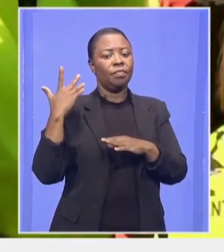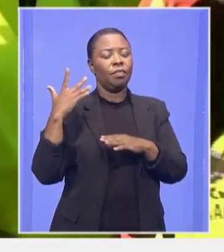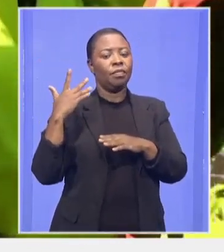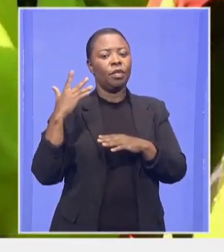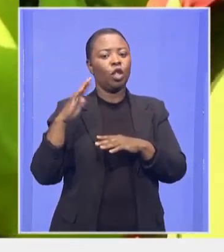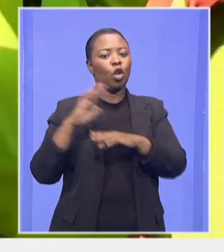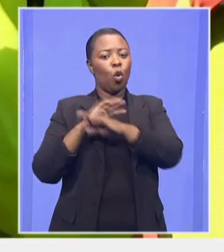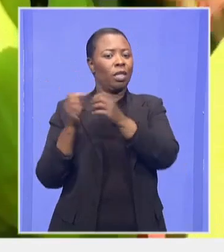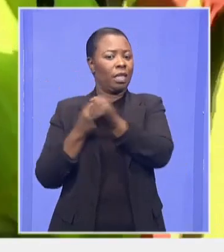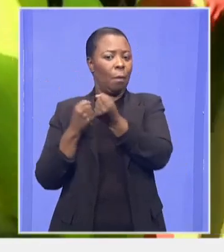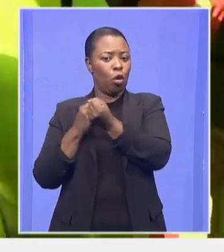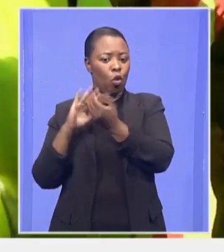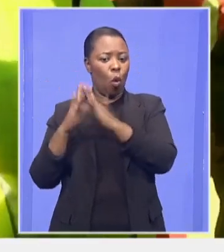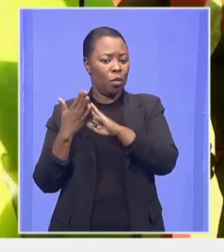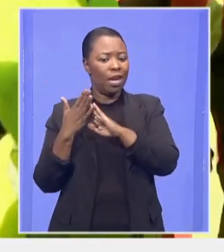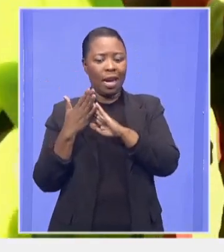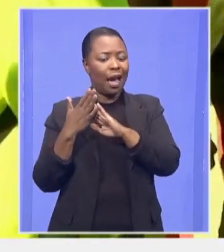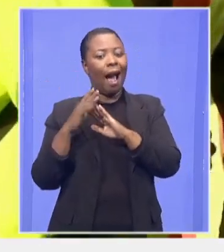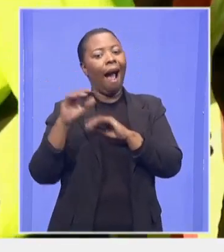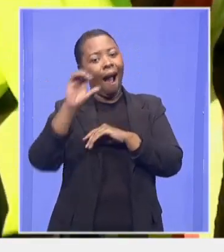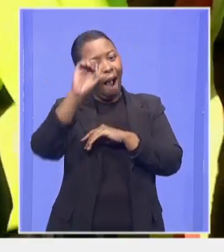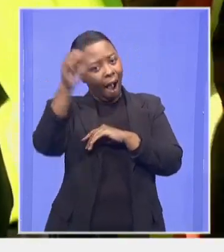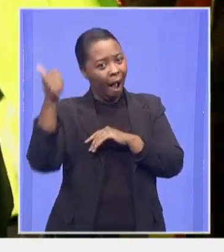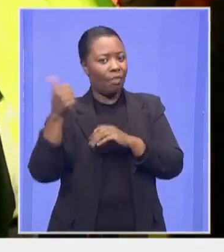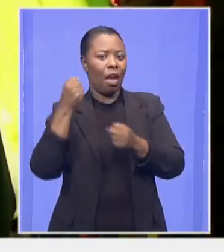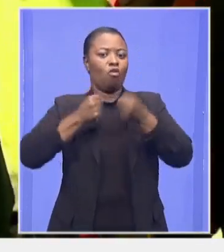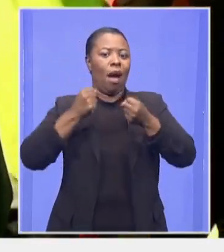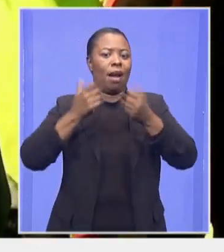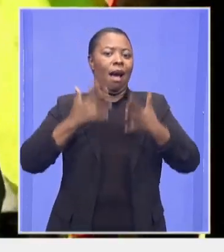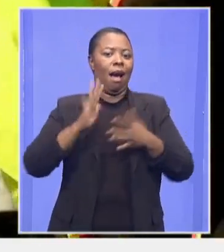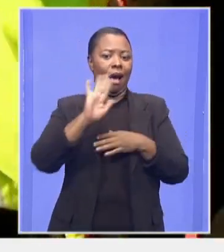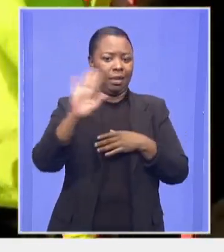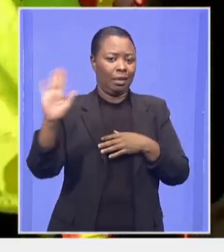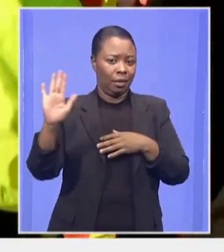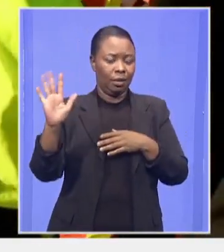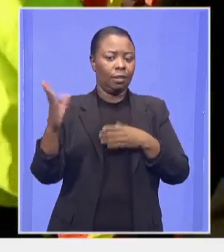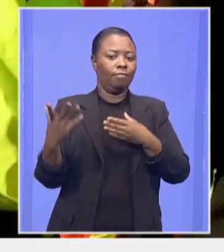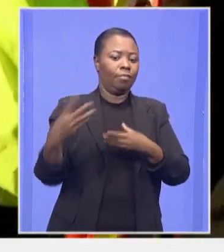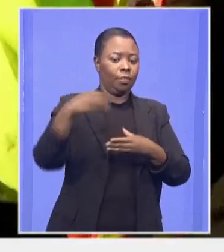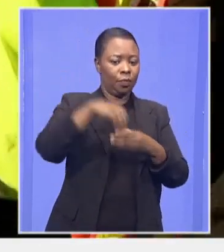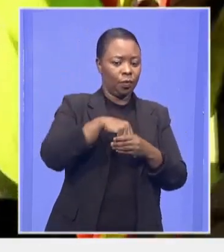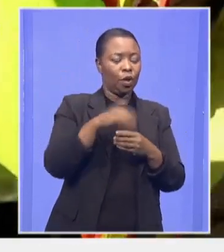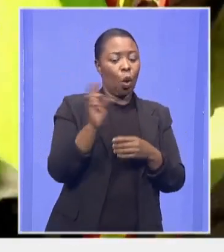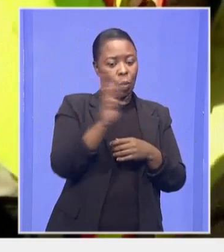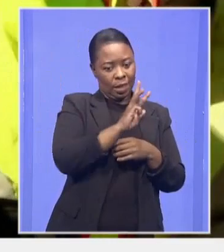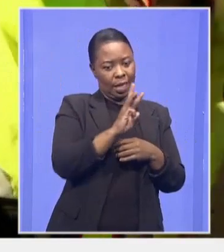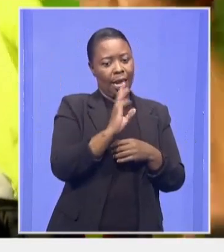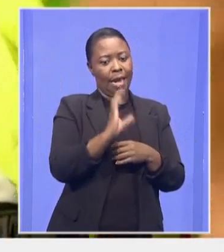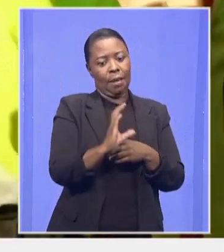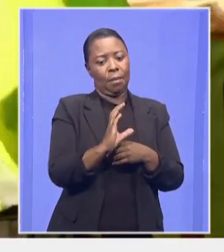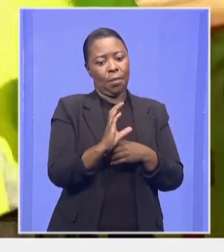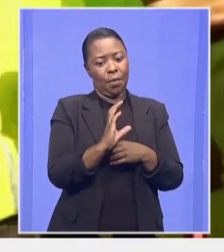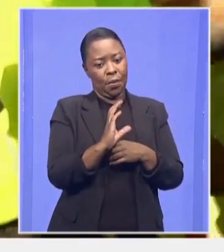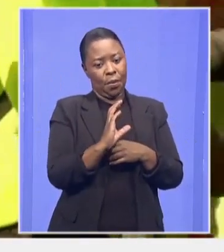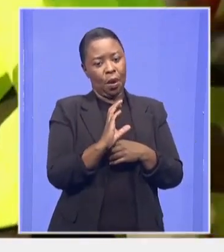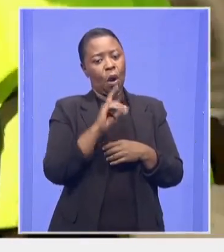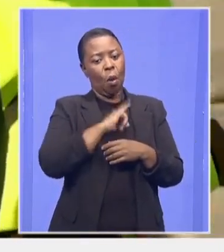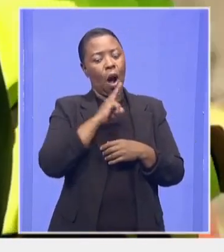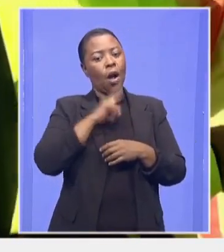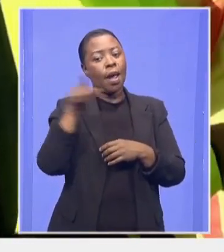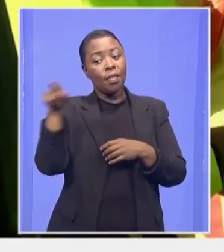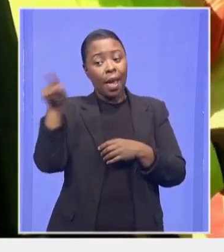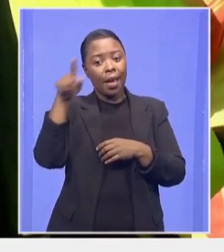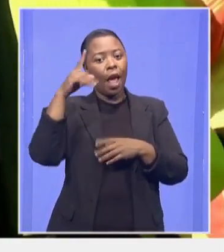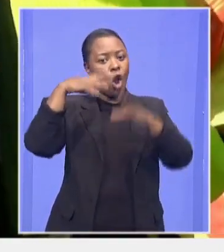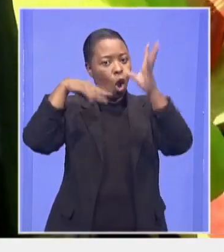but also to get other runners as part of the Western Cape to be part of this, to learn about our historic